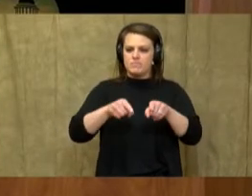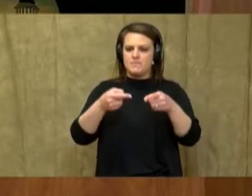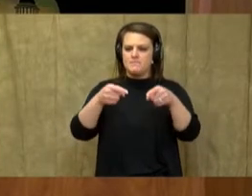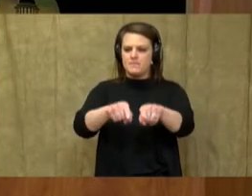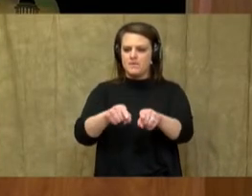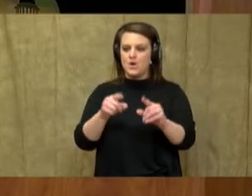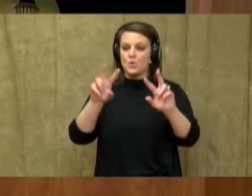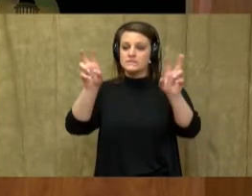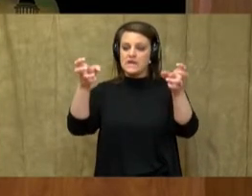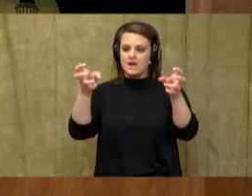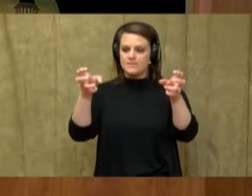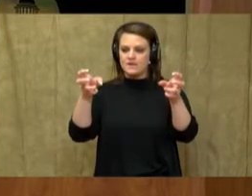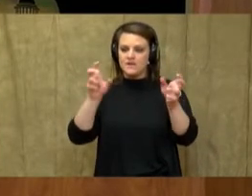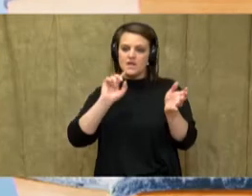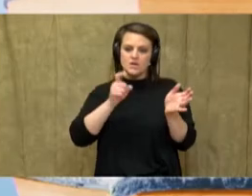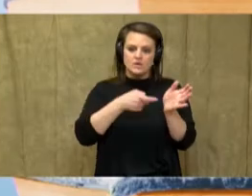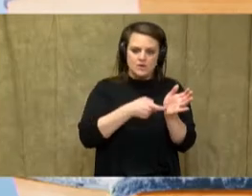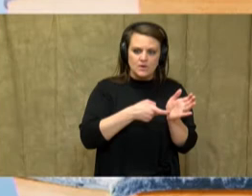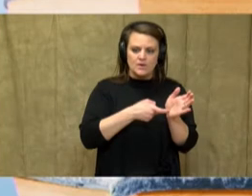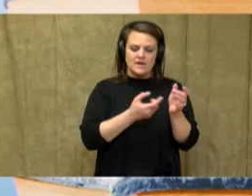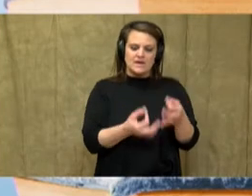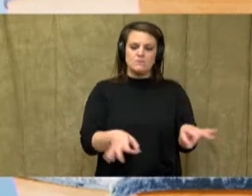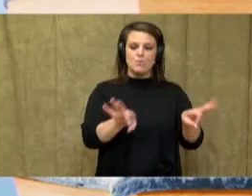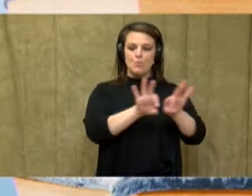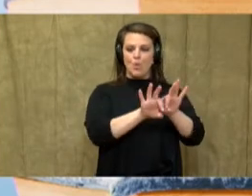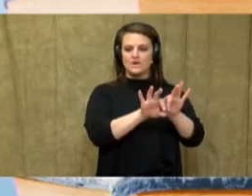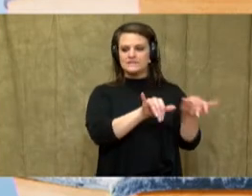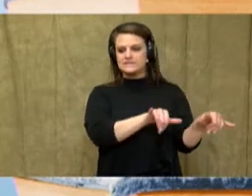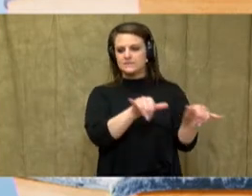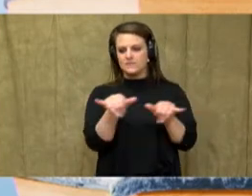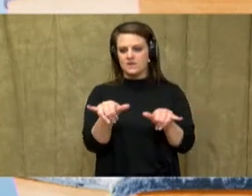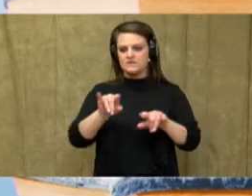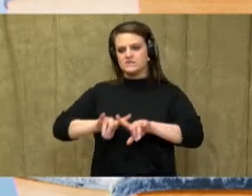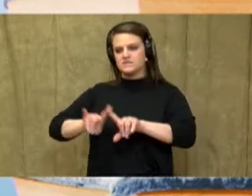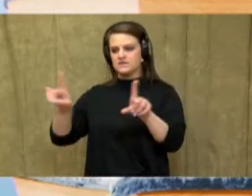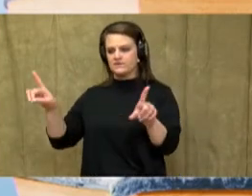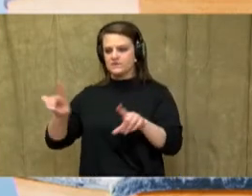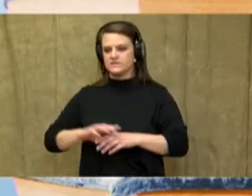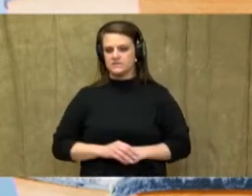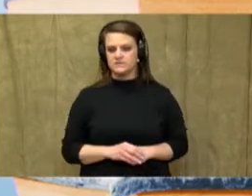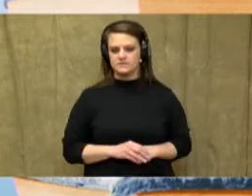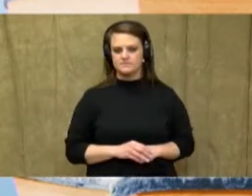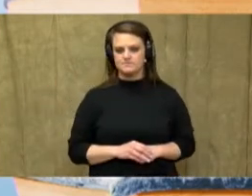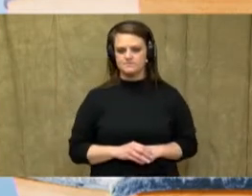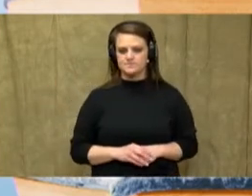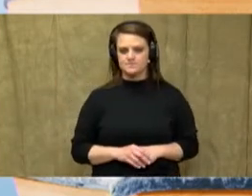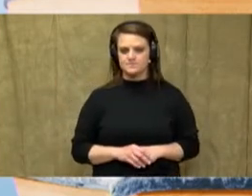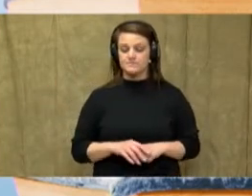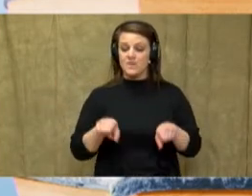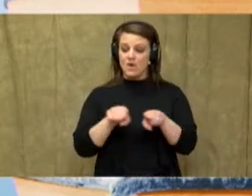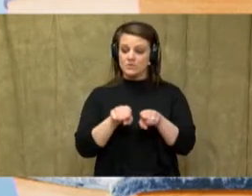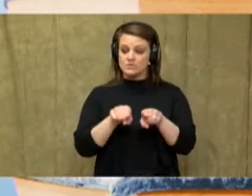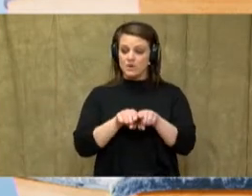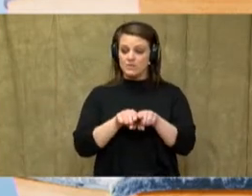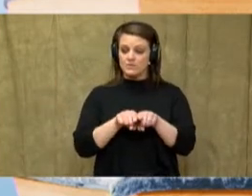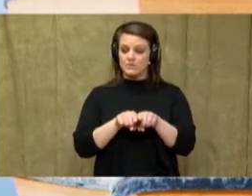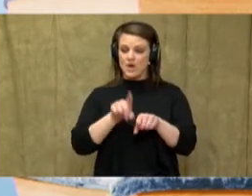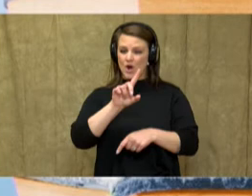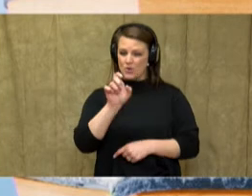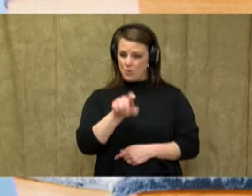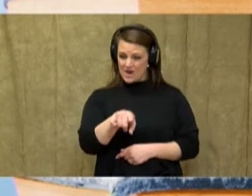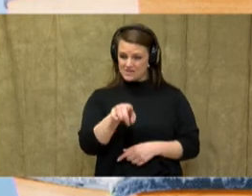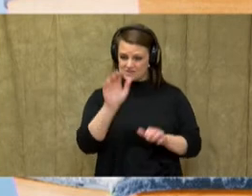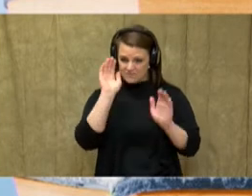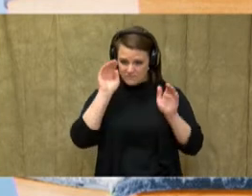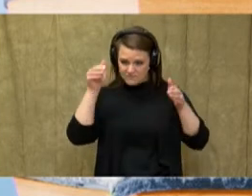topic, noting important similarities and differences in the point of view that they represent. Also, our question that we